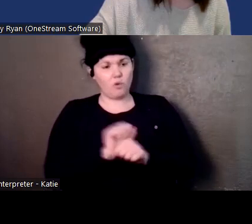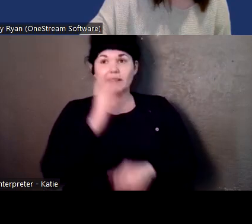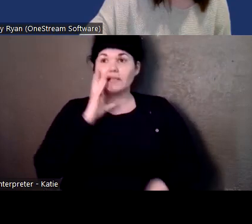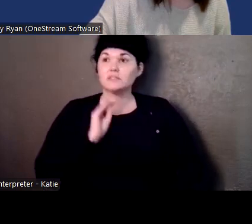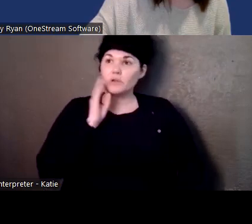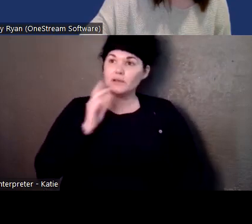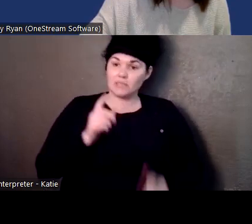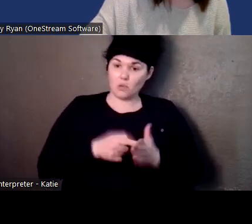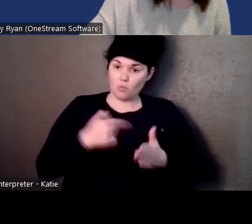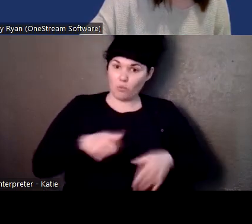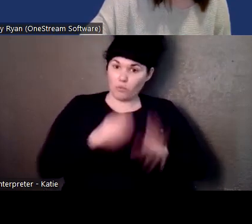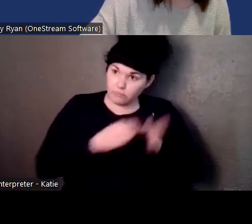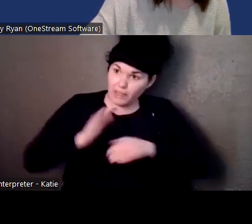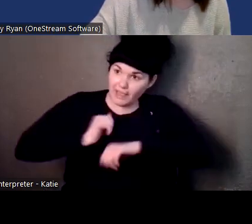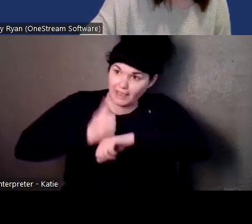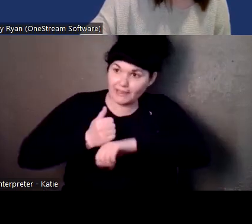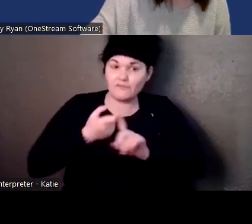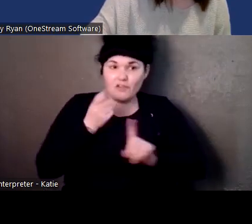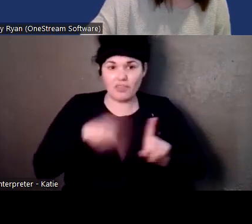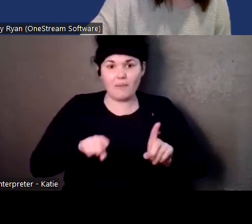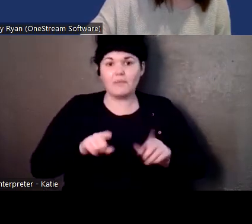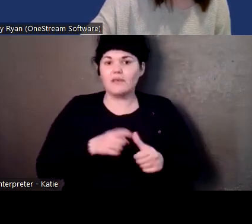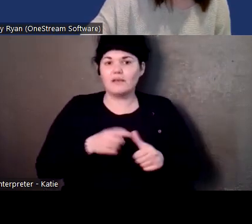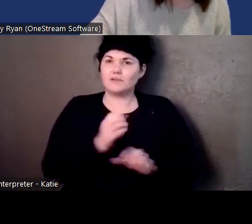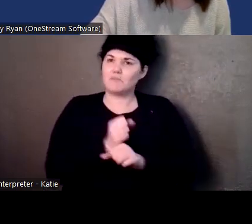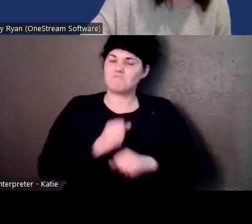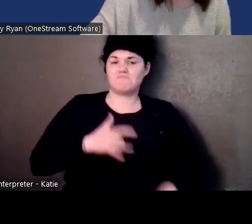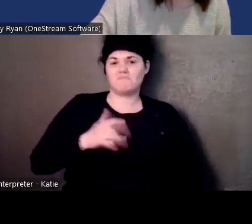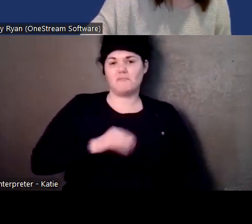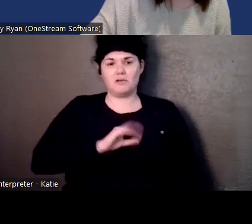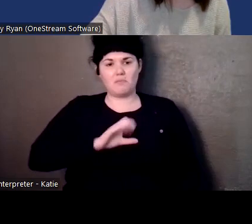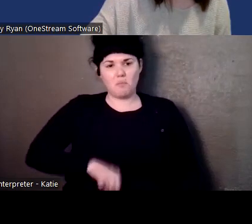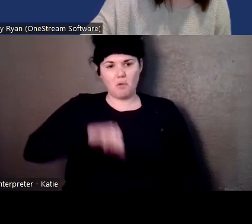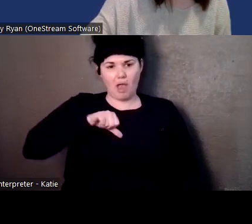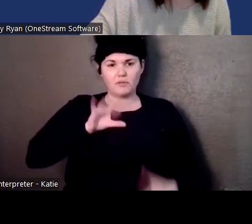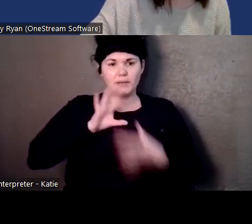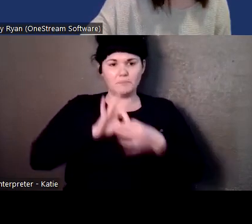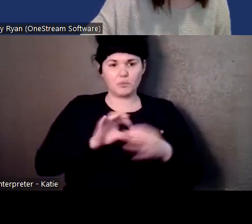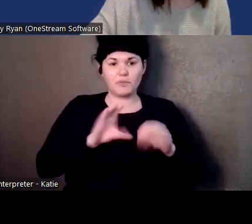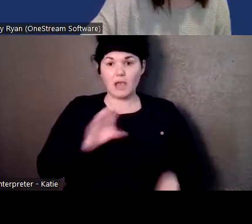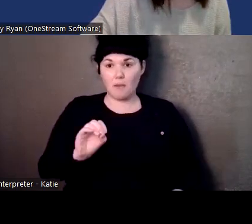to experience from the very beginning is what makes me so proud to be part of this company.